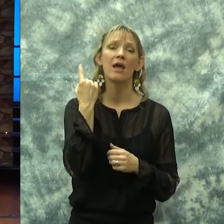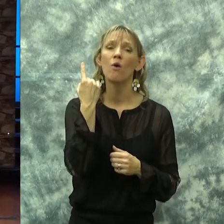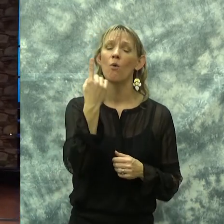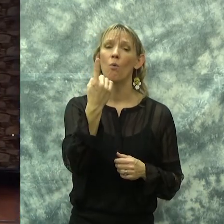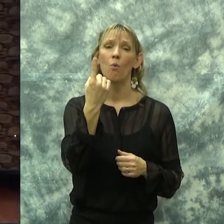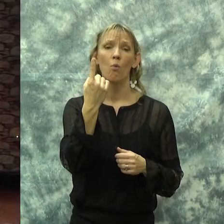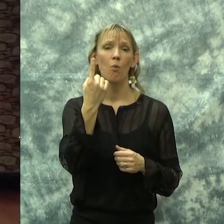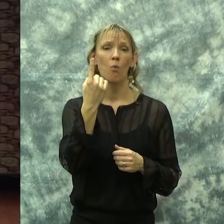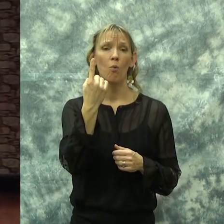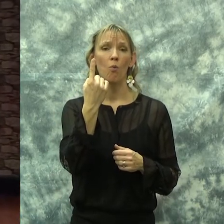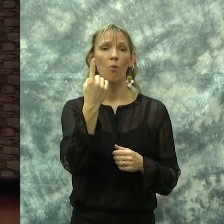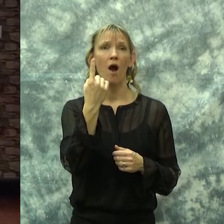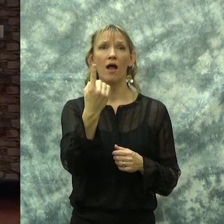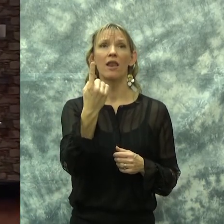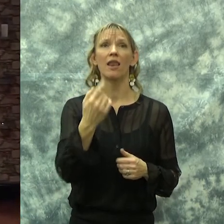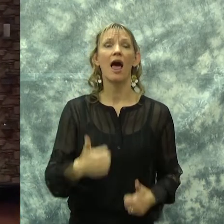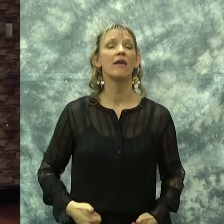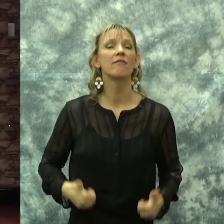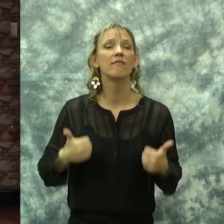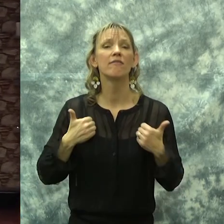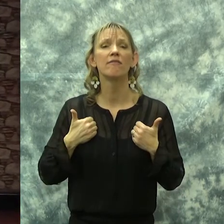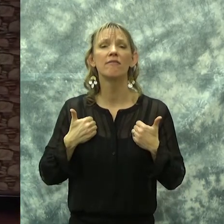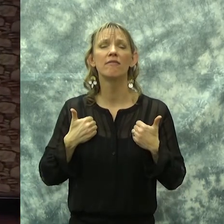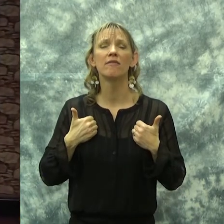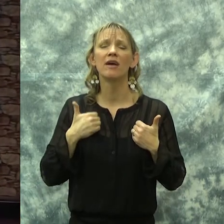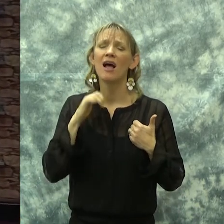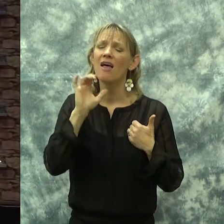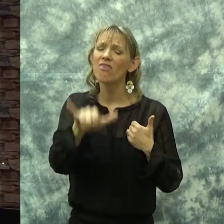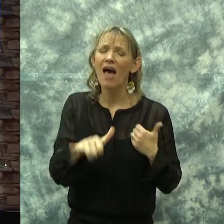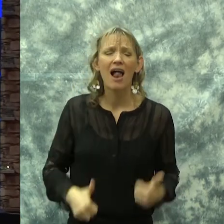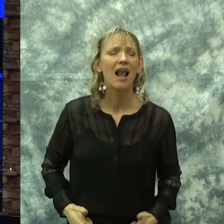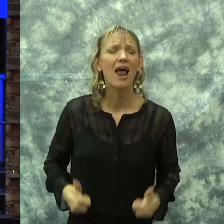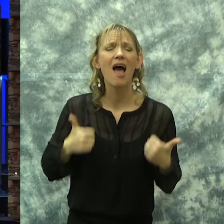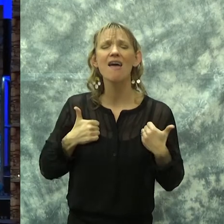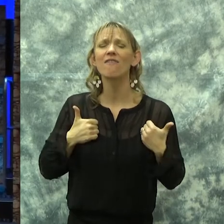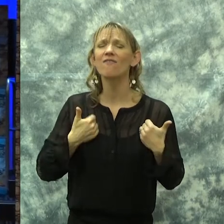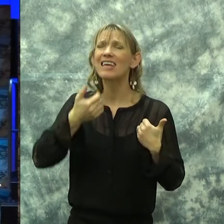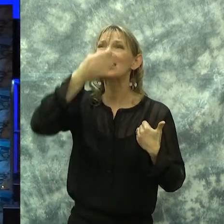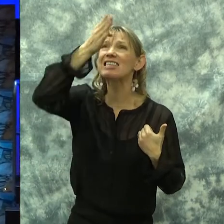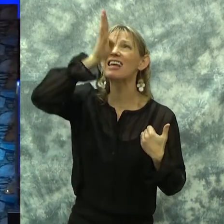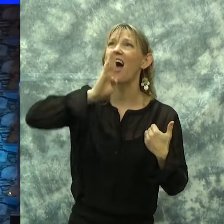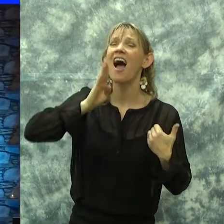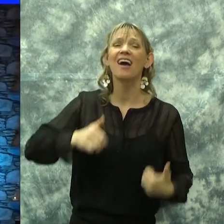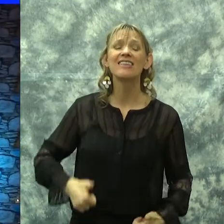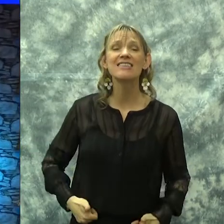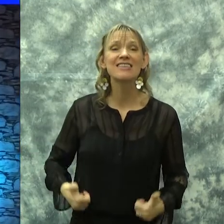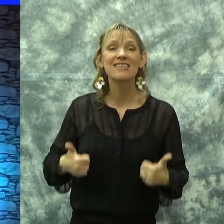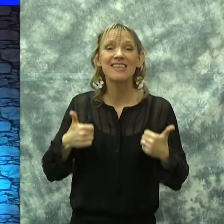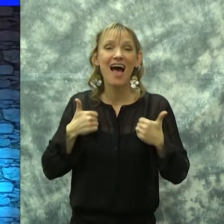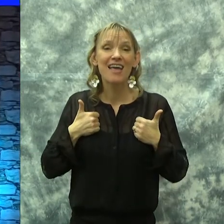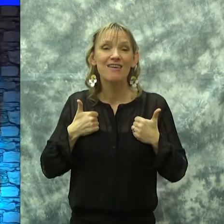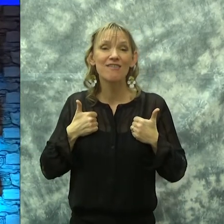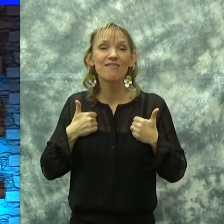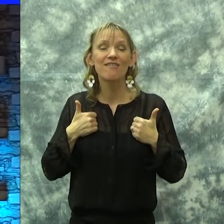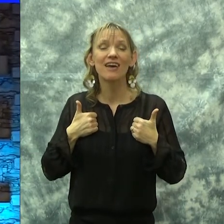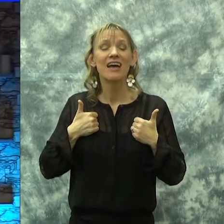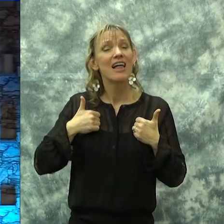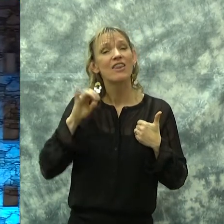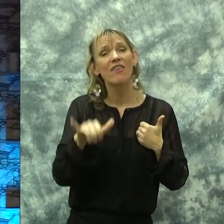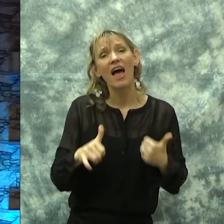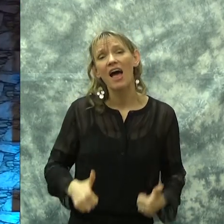There's only one life. That life is God's life.